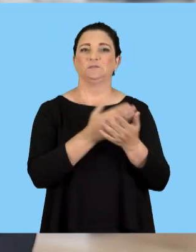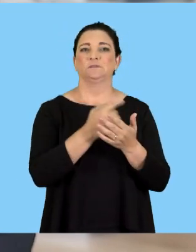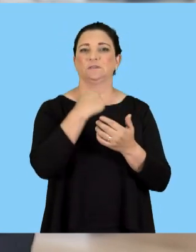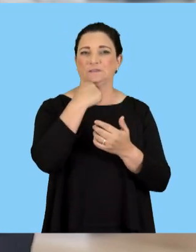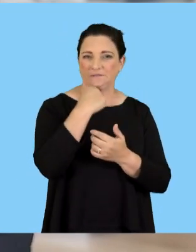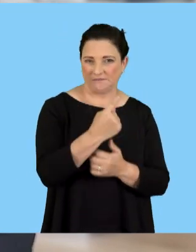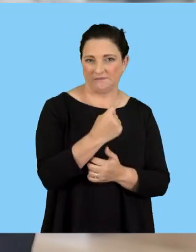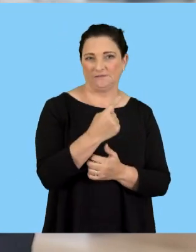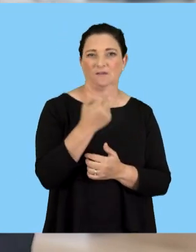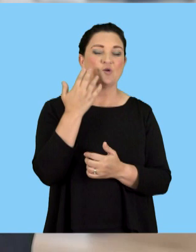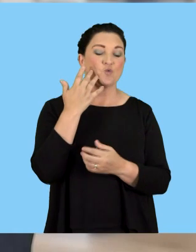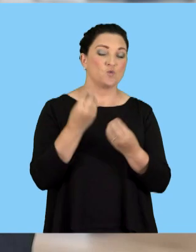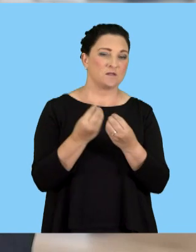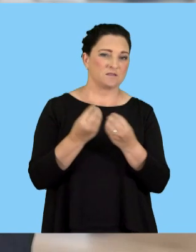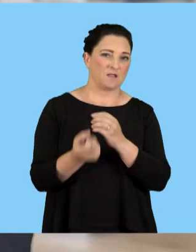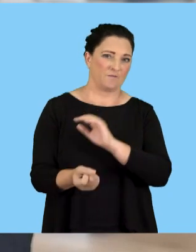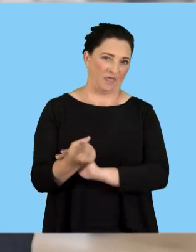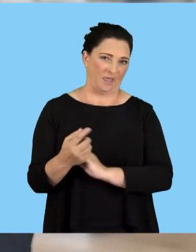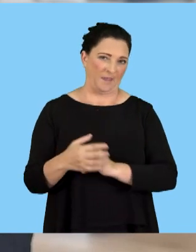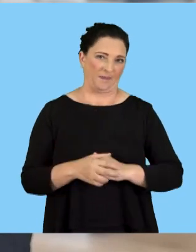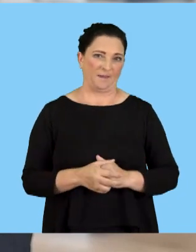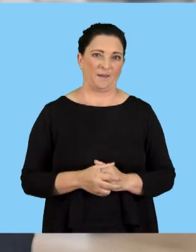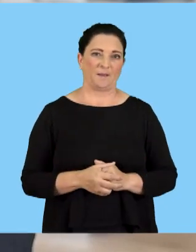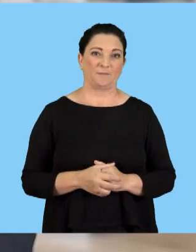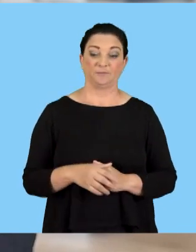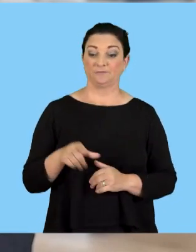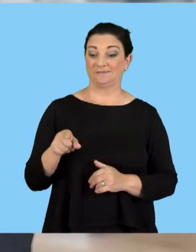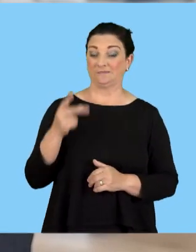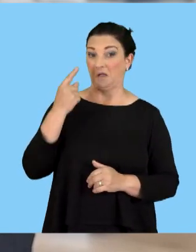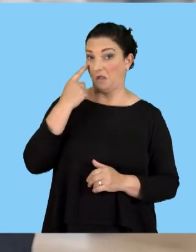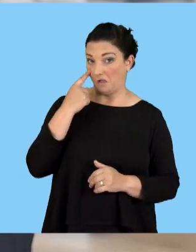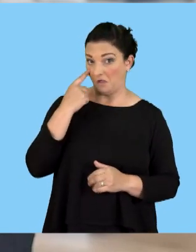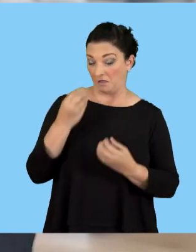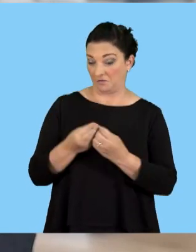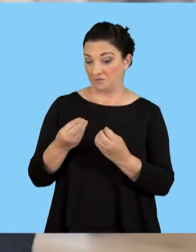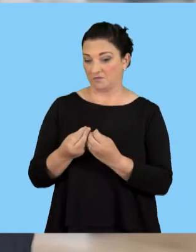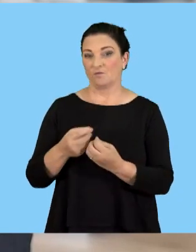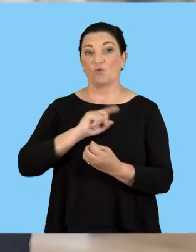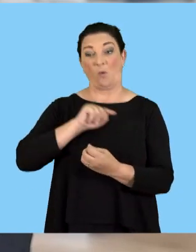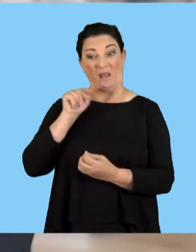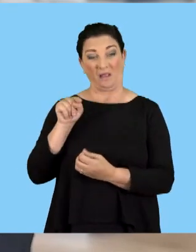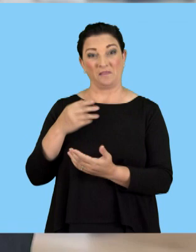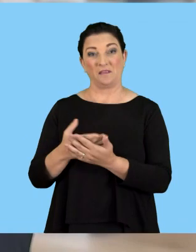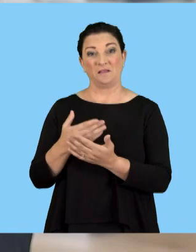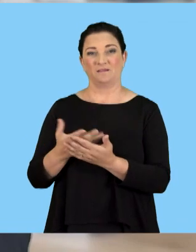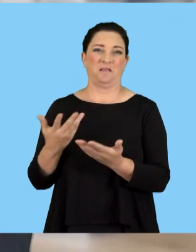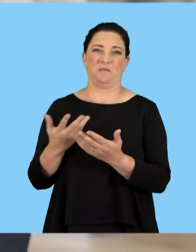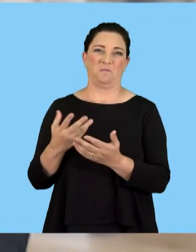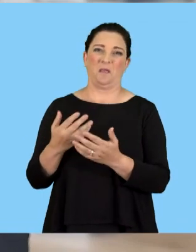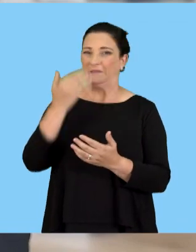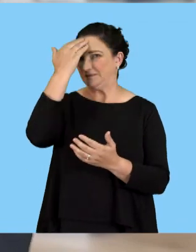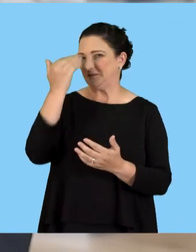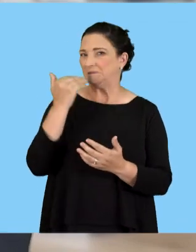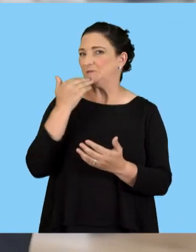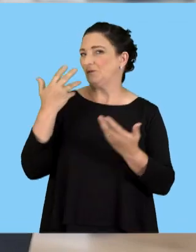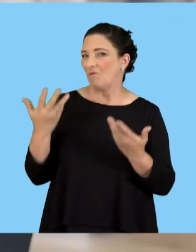sentence format. Do not say equality and write something under equality, respect, write something, and dignity and write something. Just give